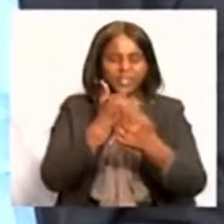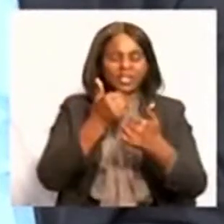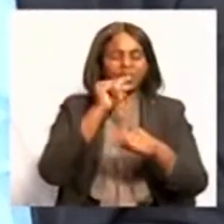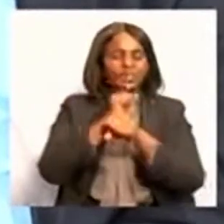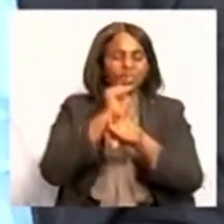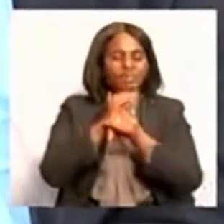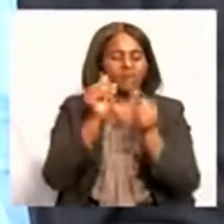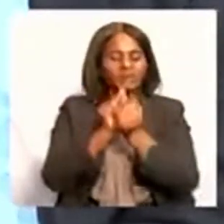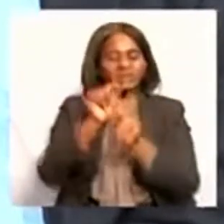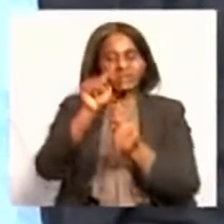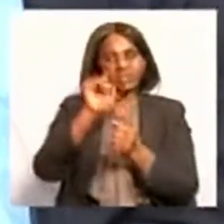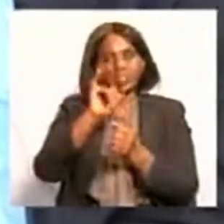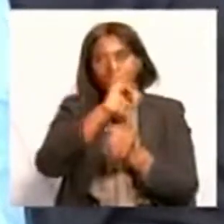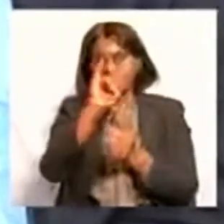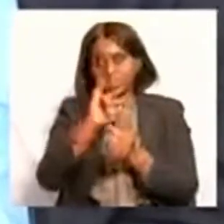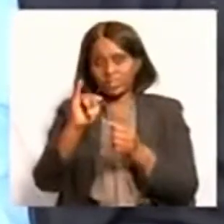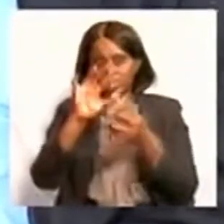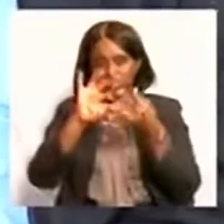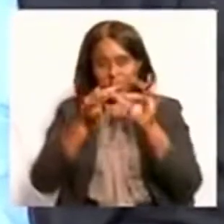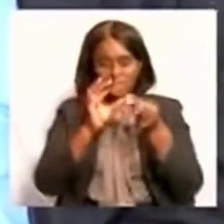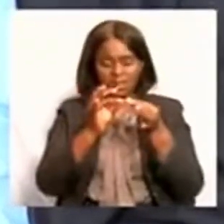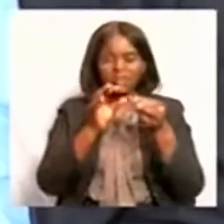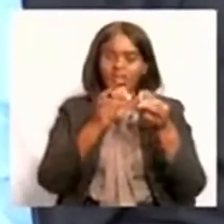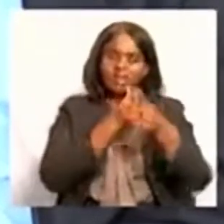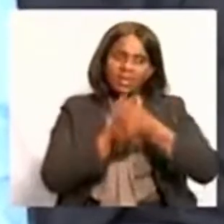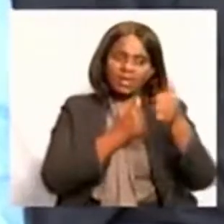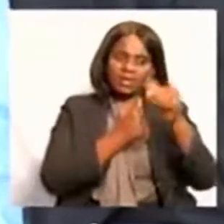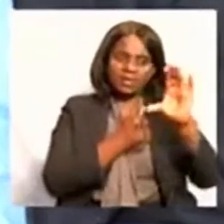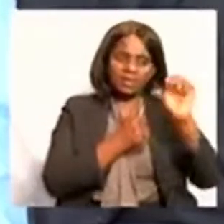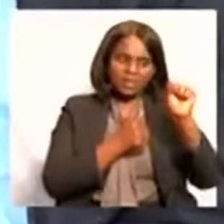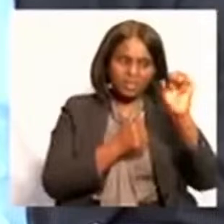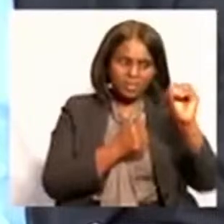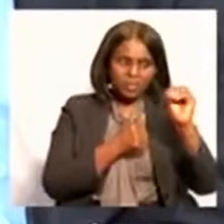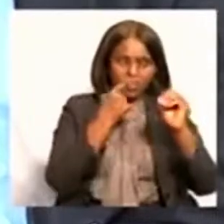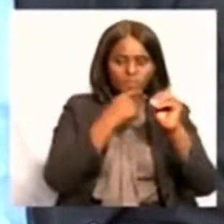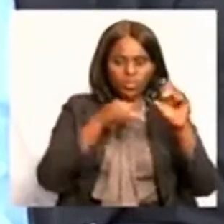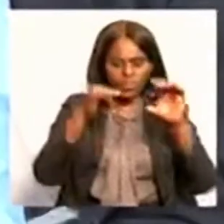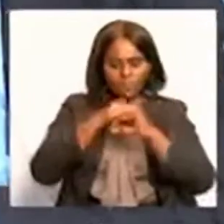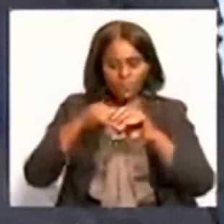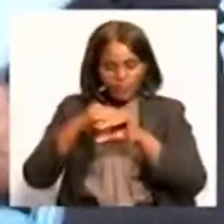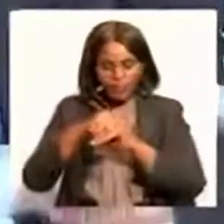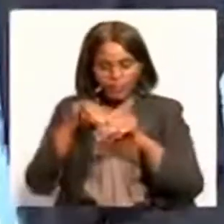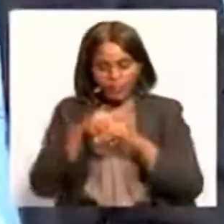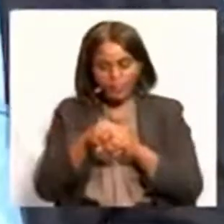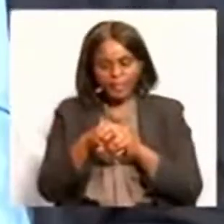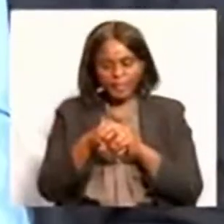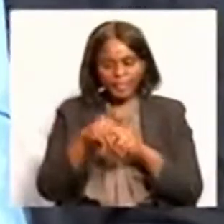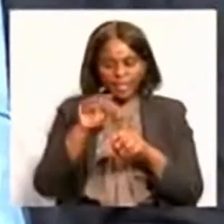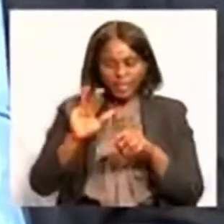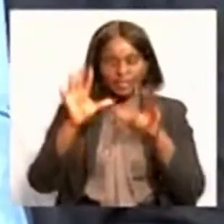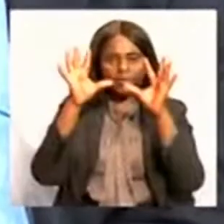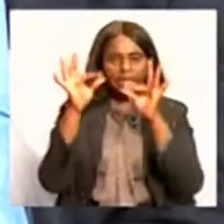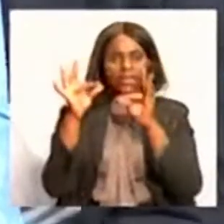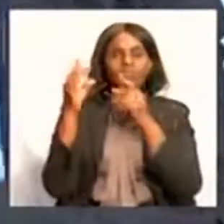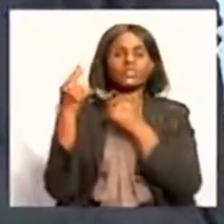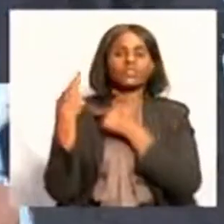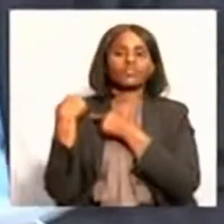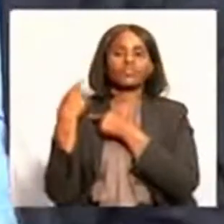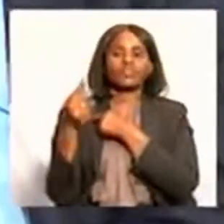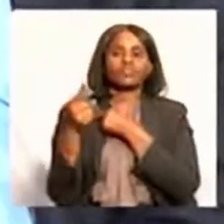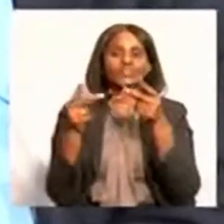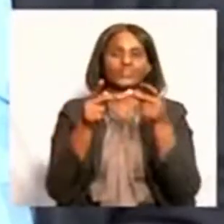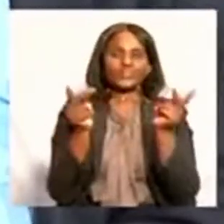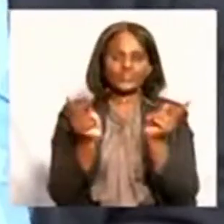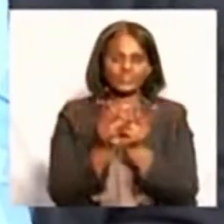with TIZ, who is coordinating other CSOs that are involved into the accountability